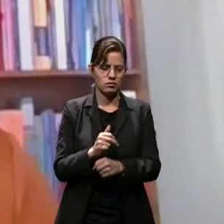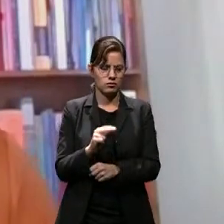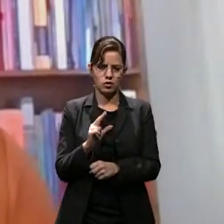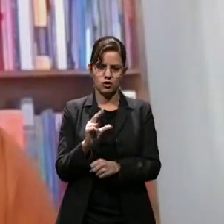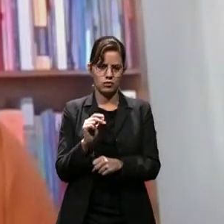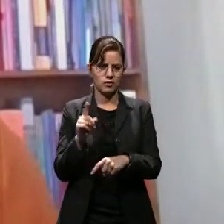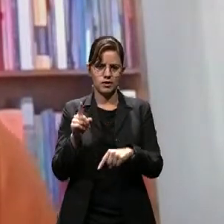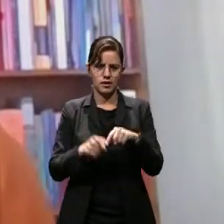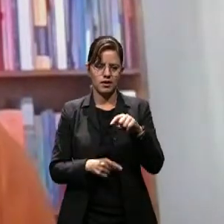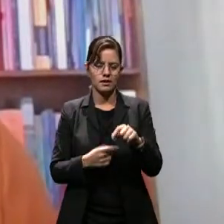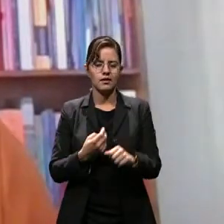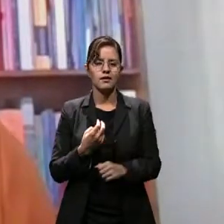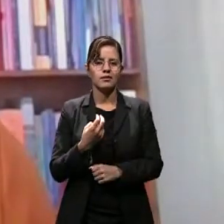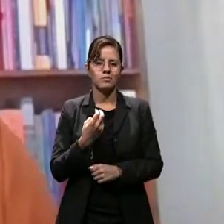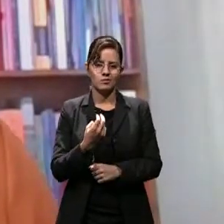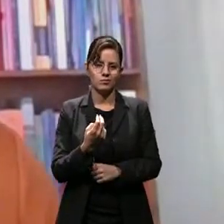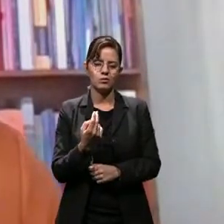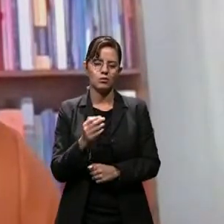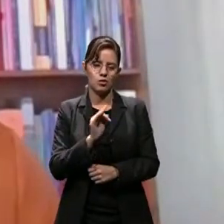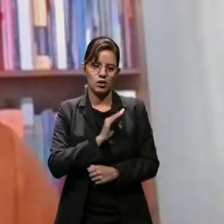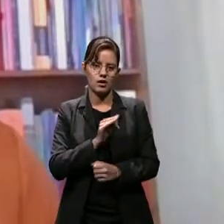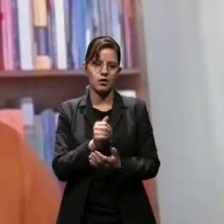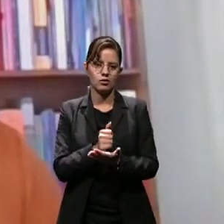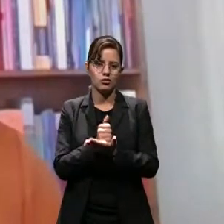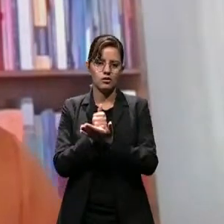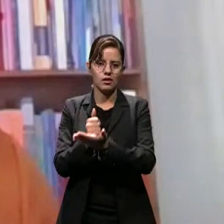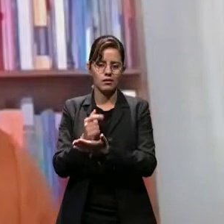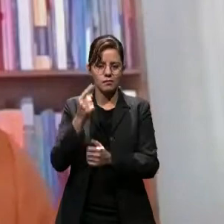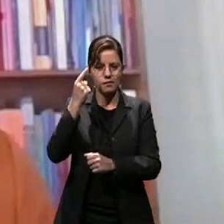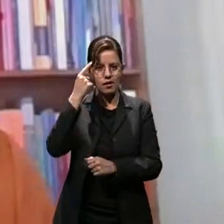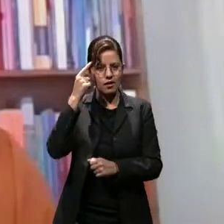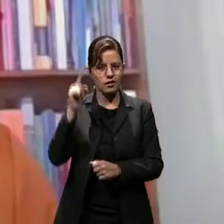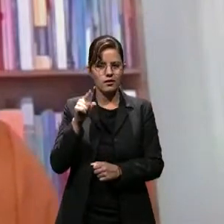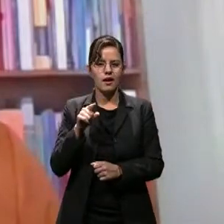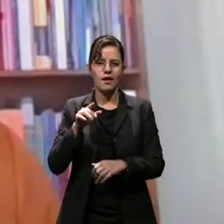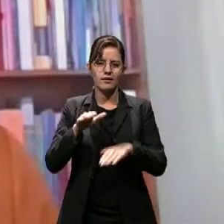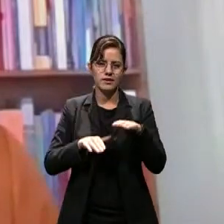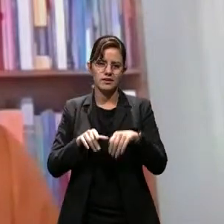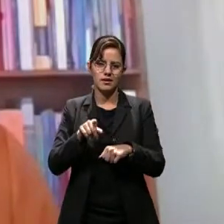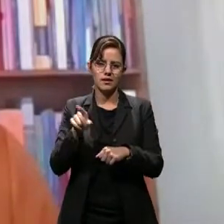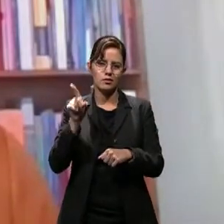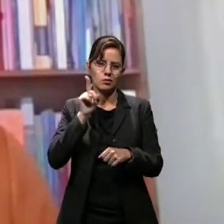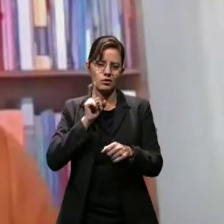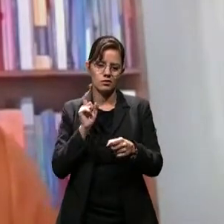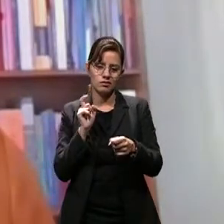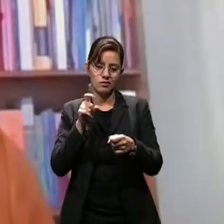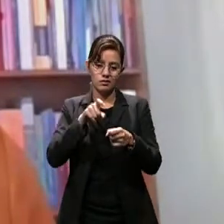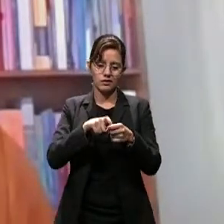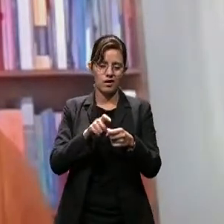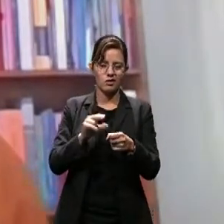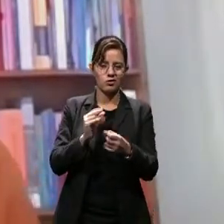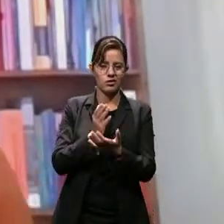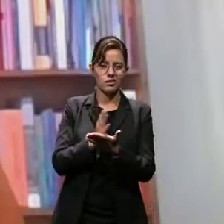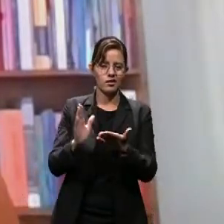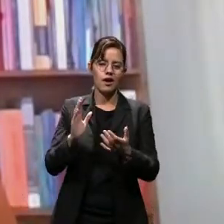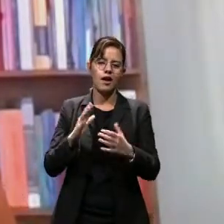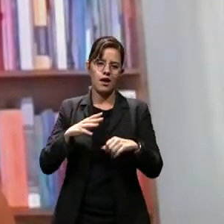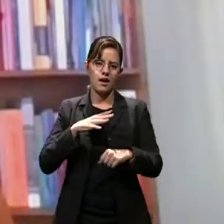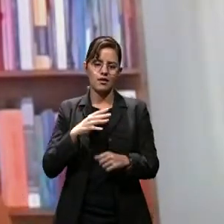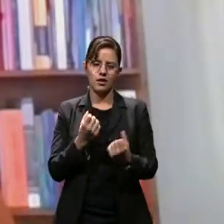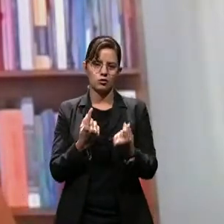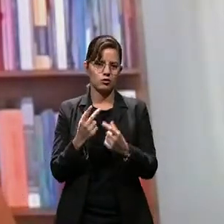This is a mechanism that is used to reject the inclusion of women